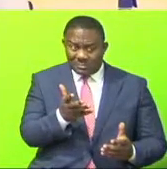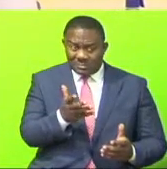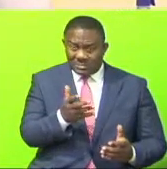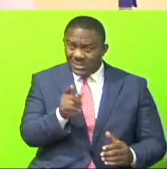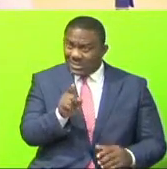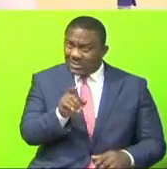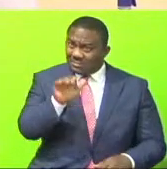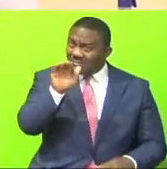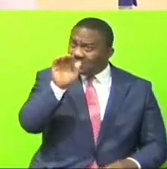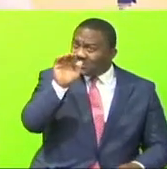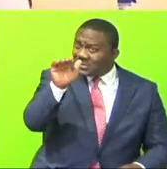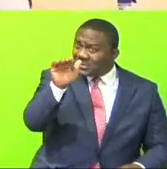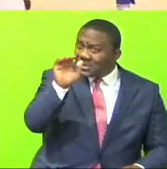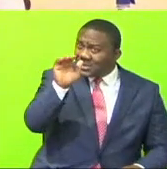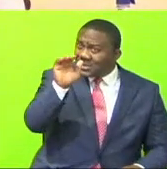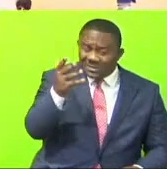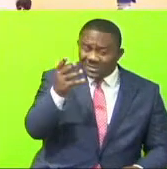importance.